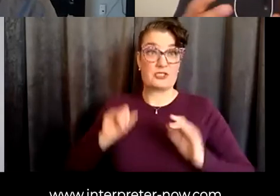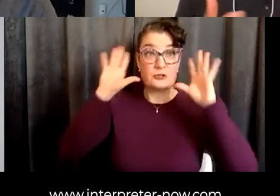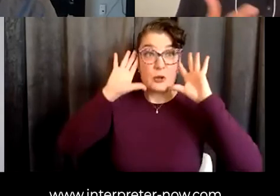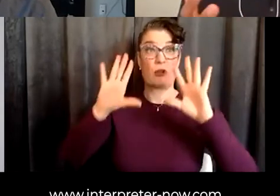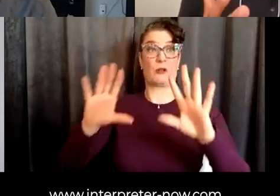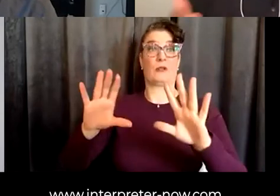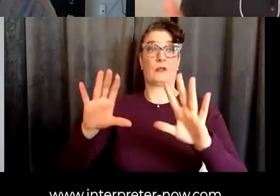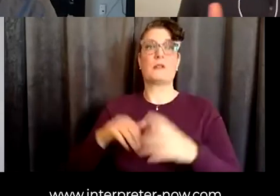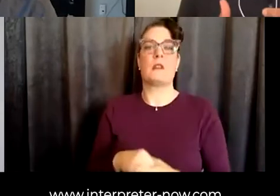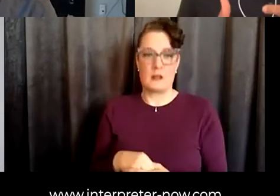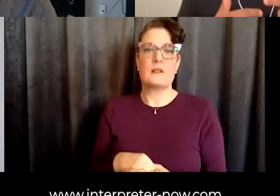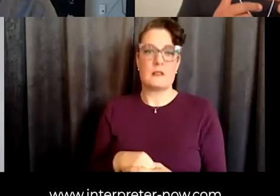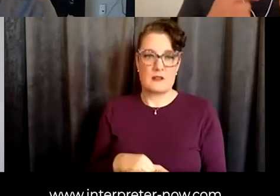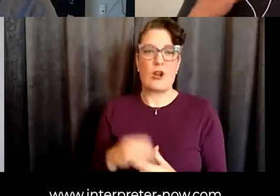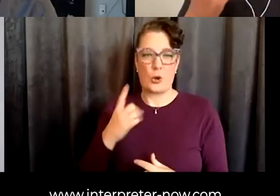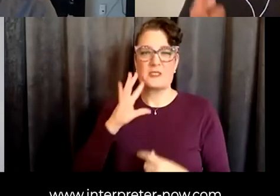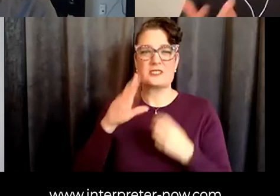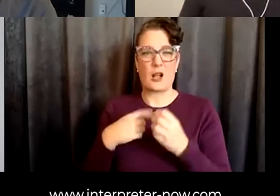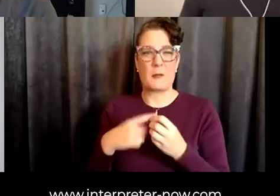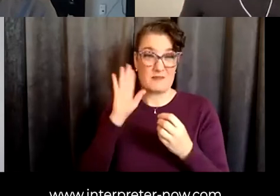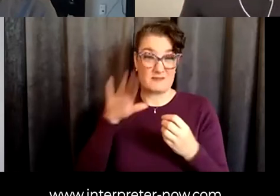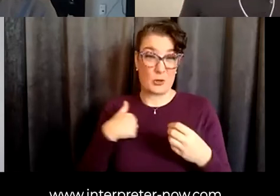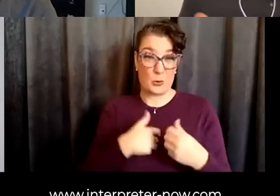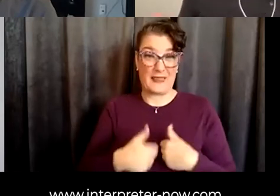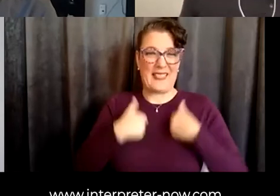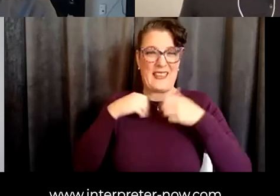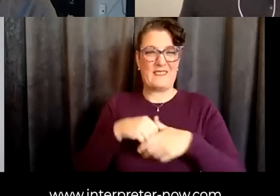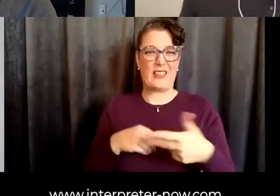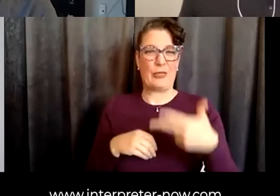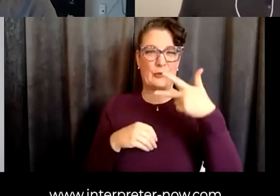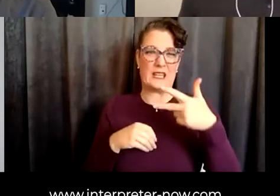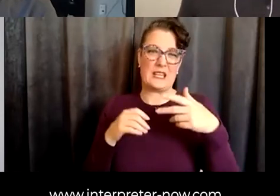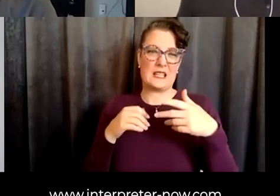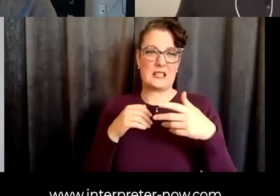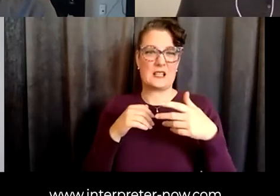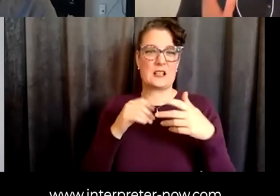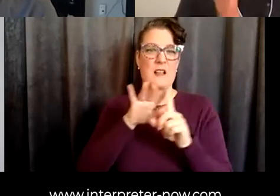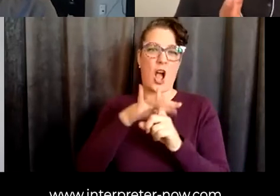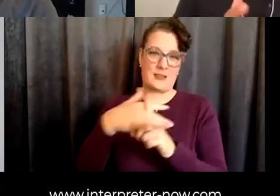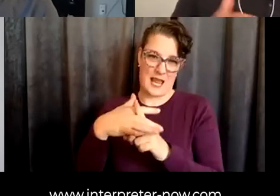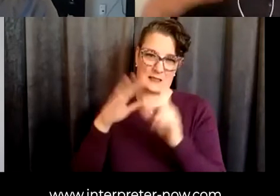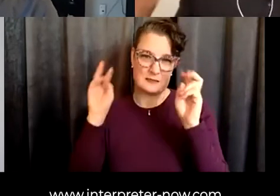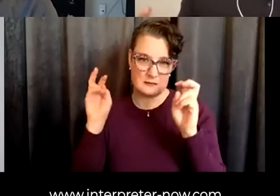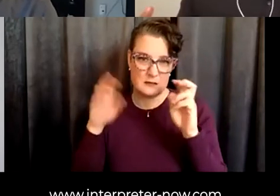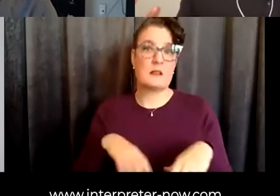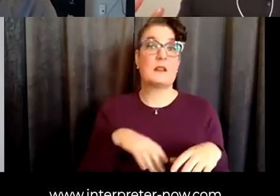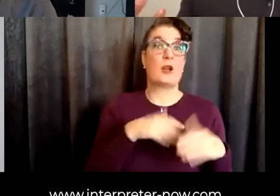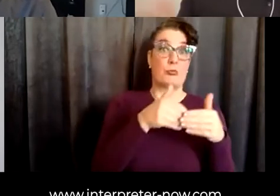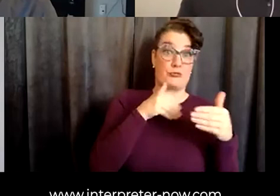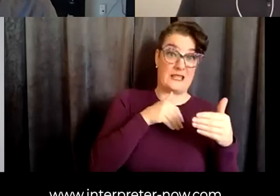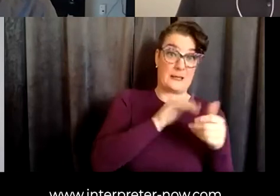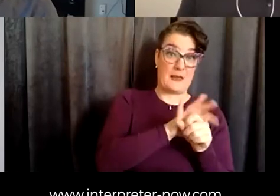always talk about like we're living in three contexts or living through. So there's like pre-pandemic, the pandemic, and then